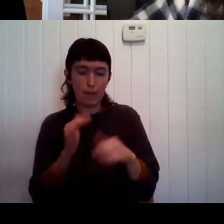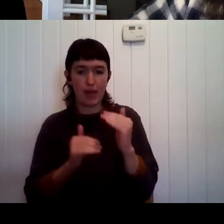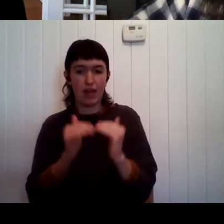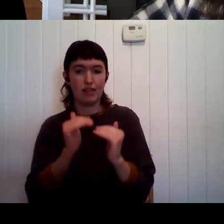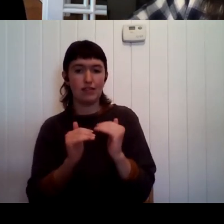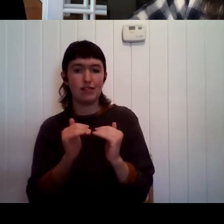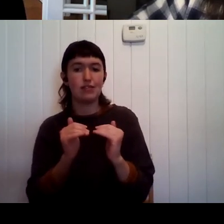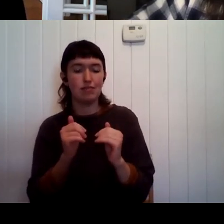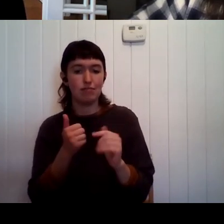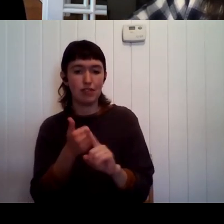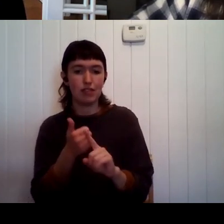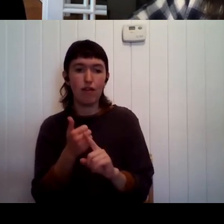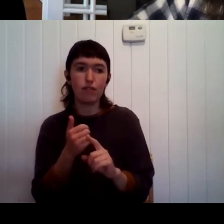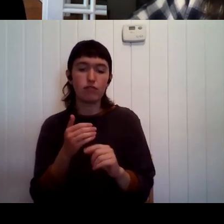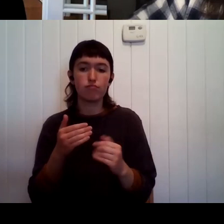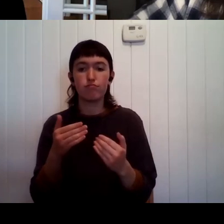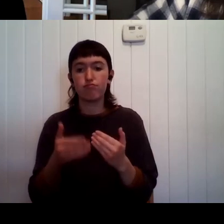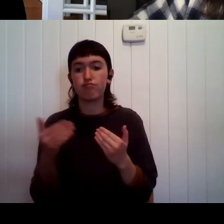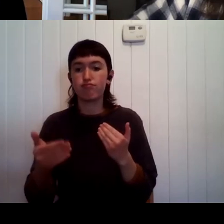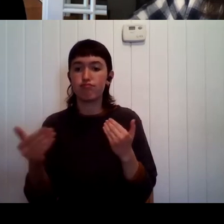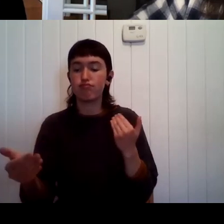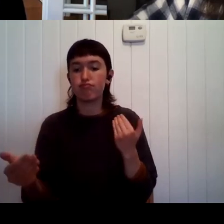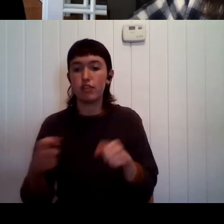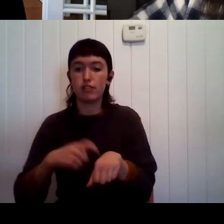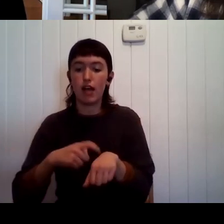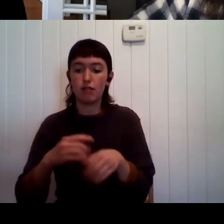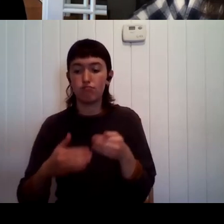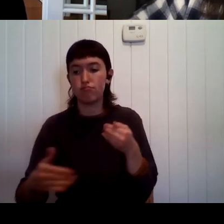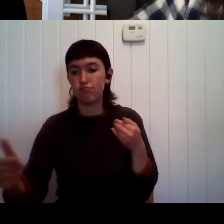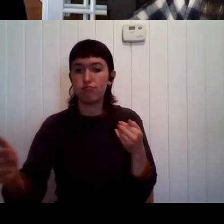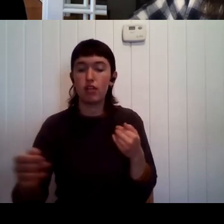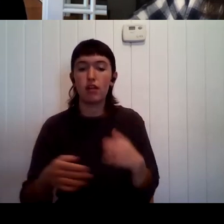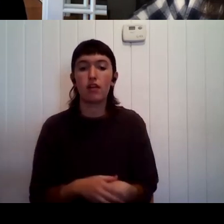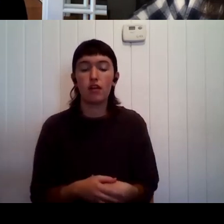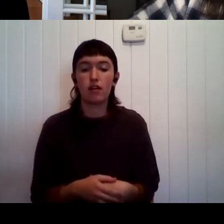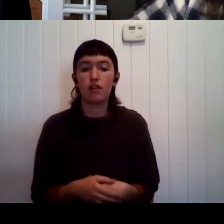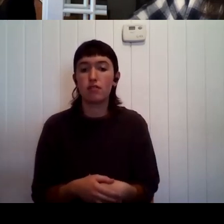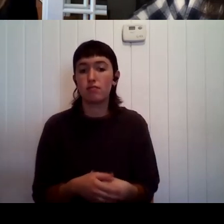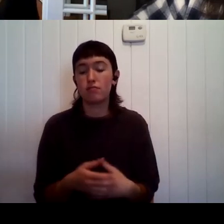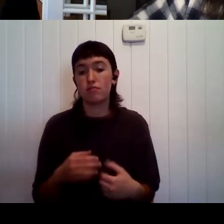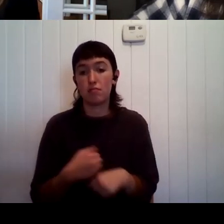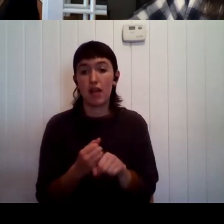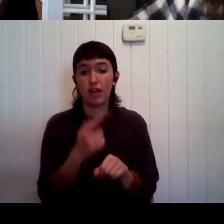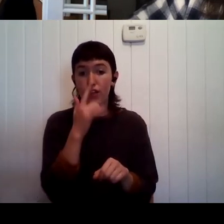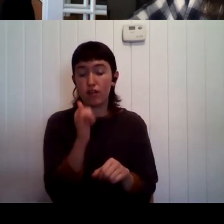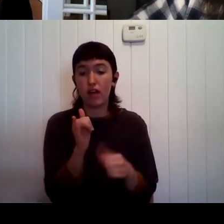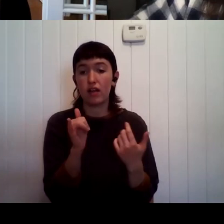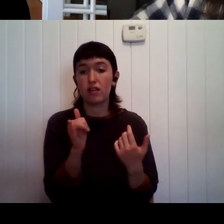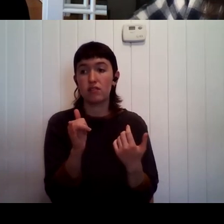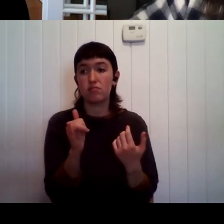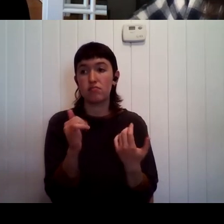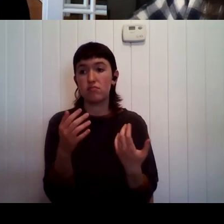over a course of time to make it look like what life was like before